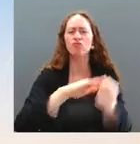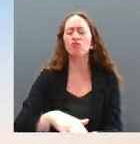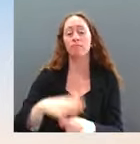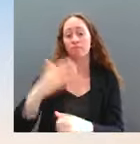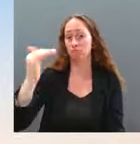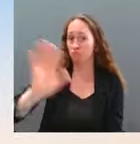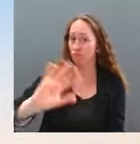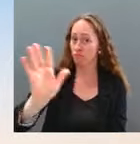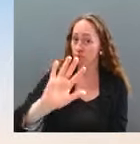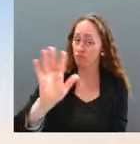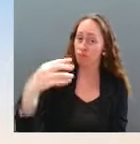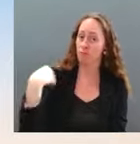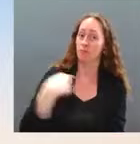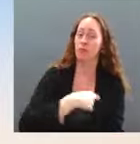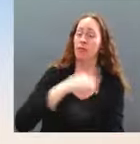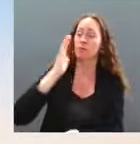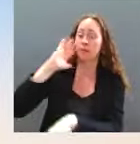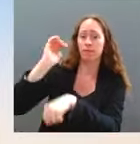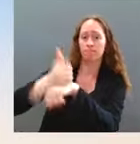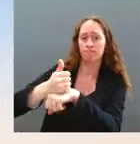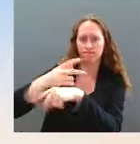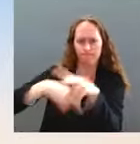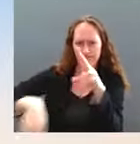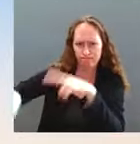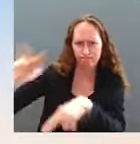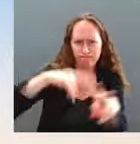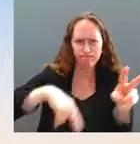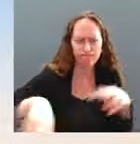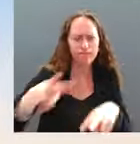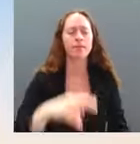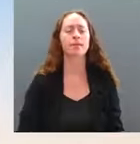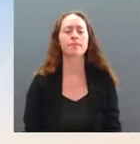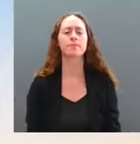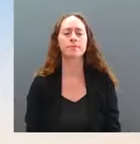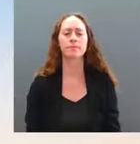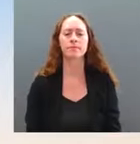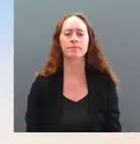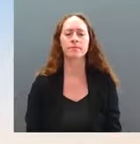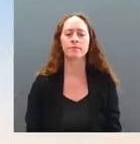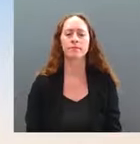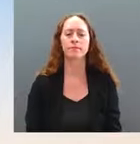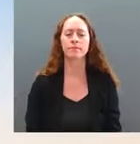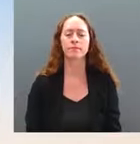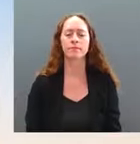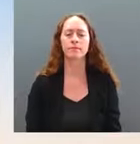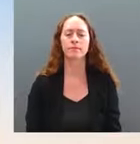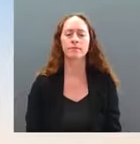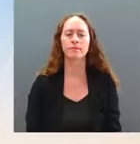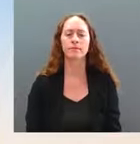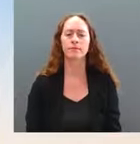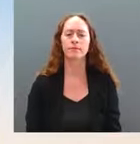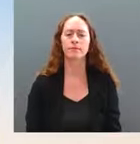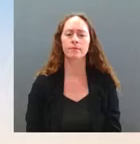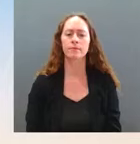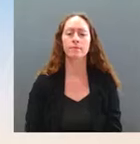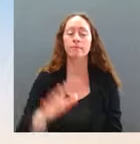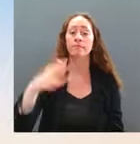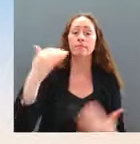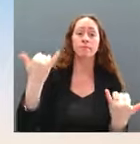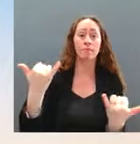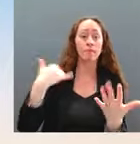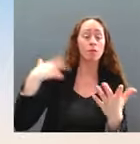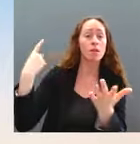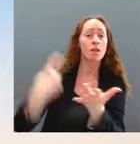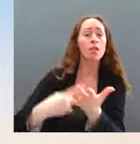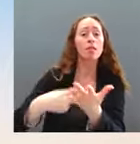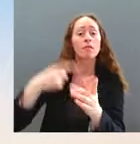may all know him. Any of you who work on immigration and climate issues know him very well. I often joke with him that we gave him the easy assignments. We did